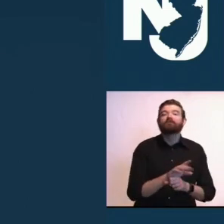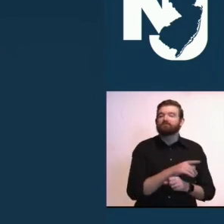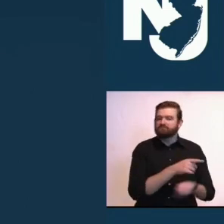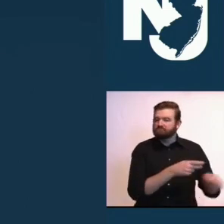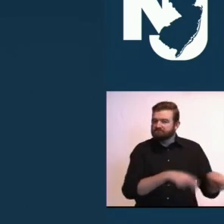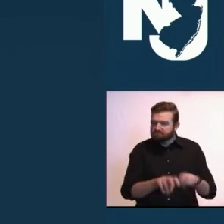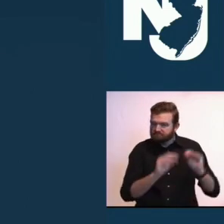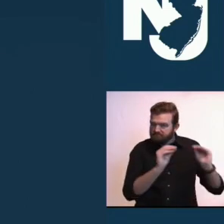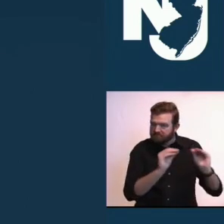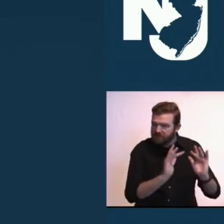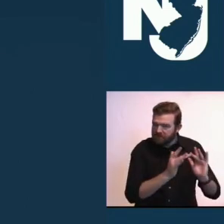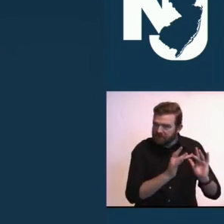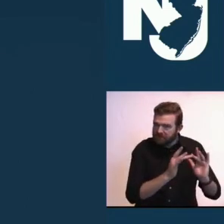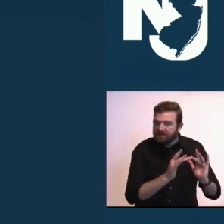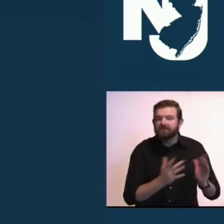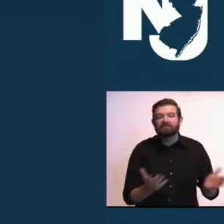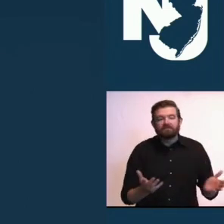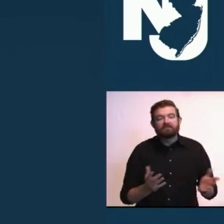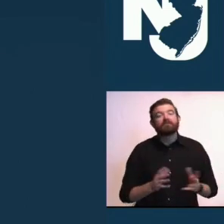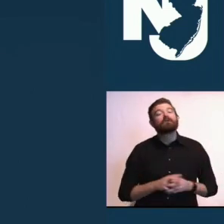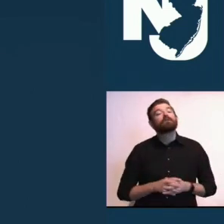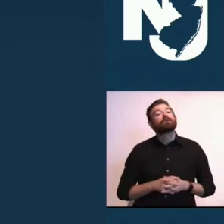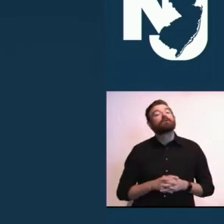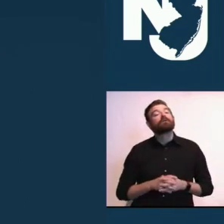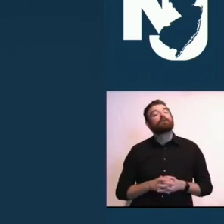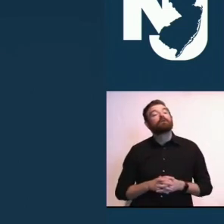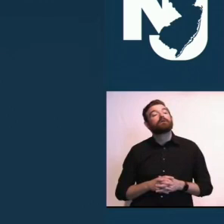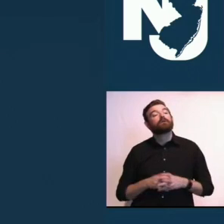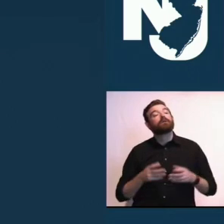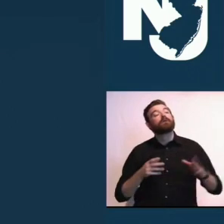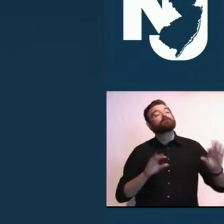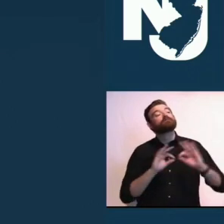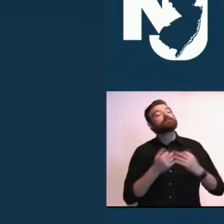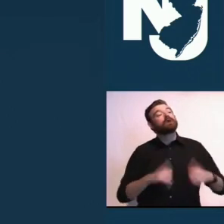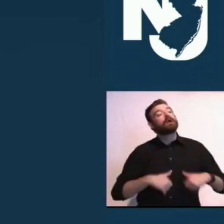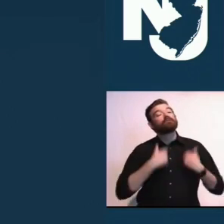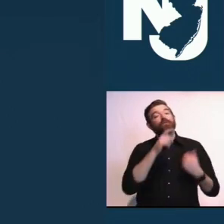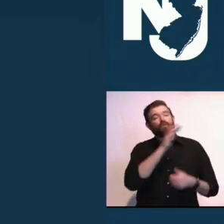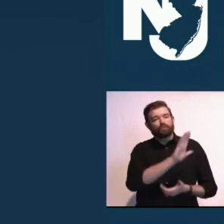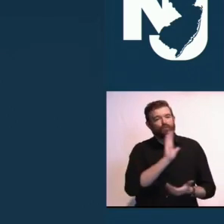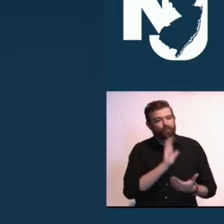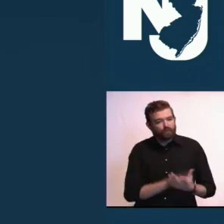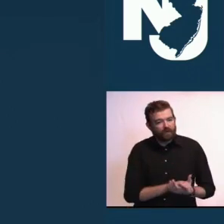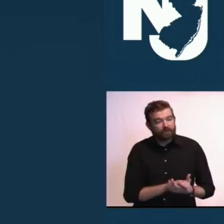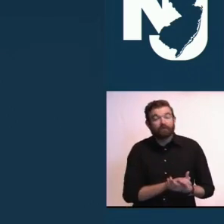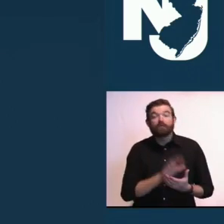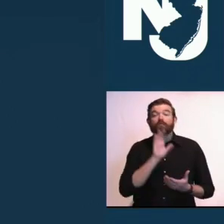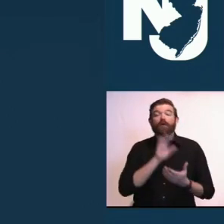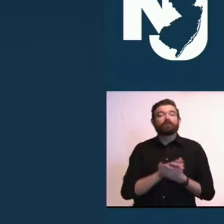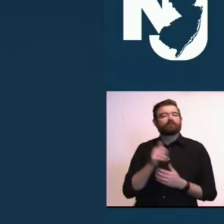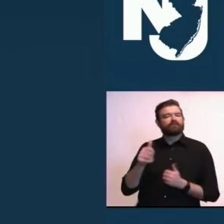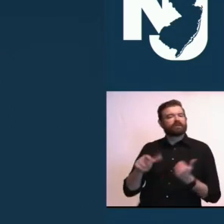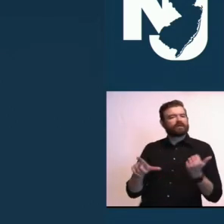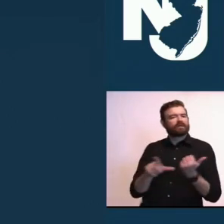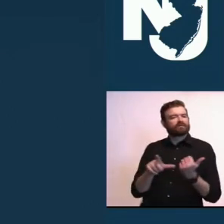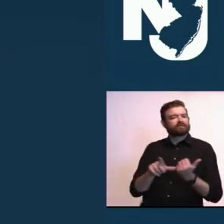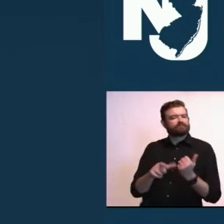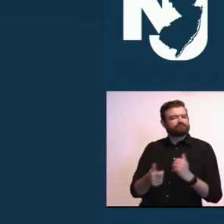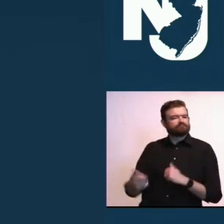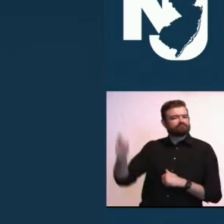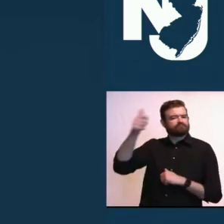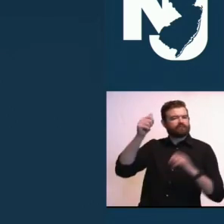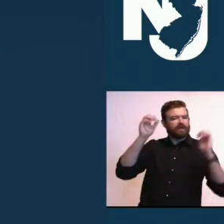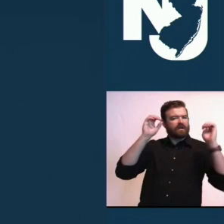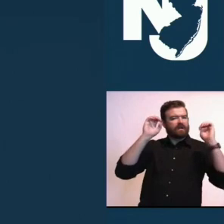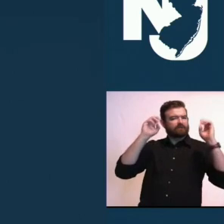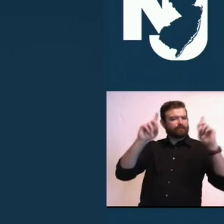proud family. His wife, and I might add, the Assistant Commissioner of the Department of Education, Lisa Gleason, with whom I had the